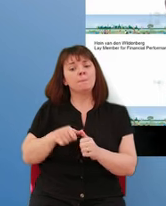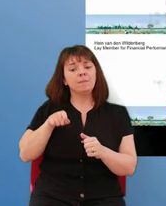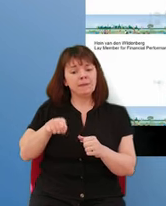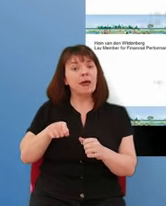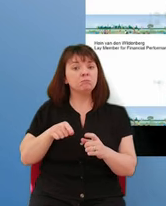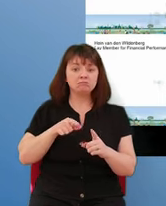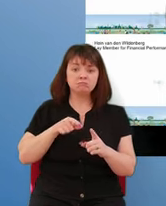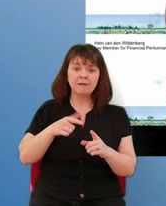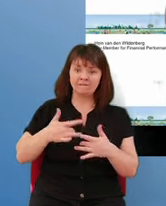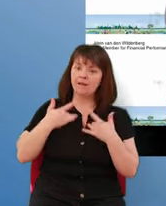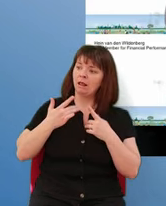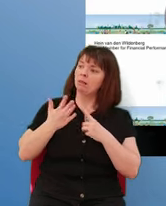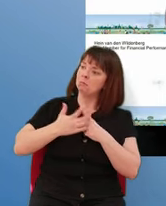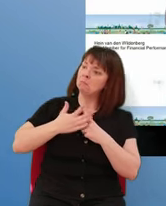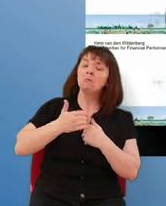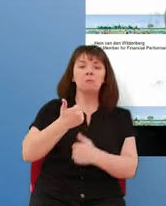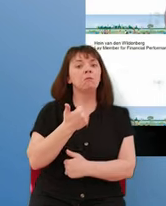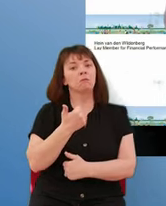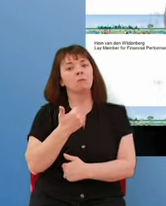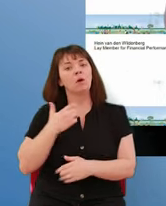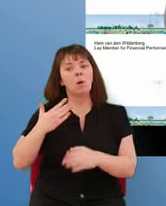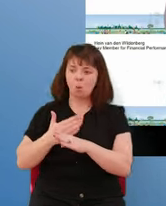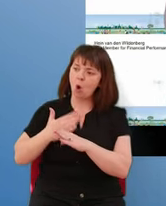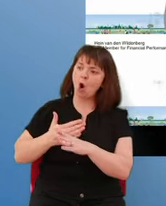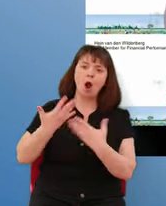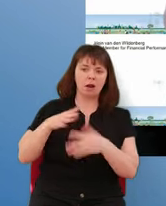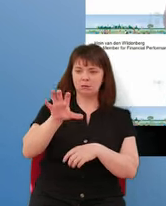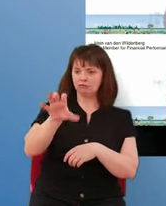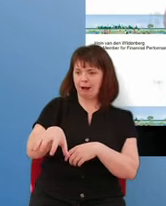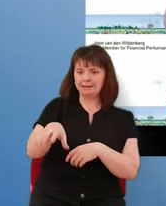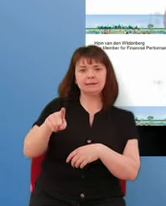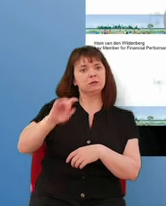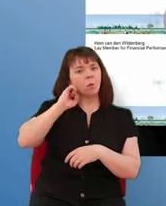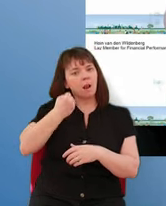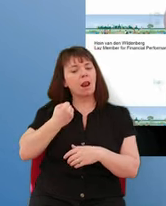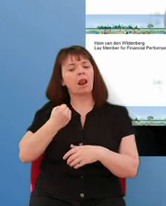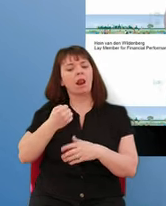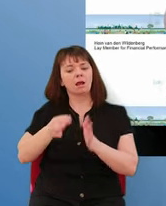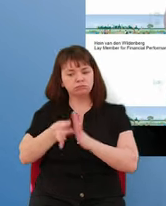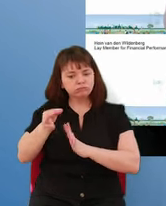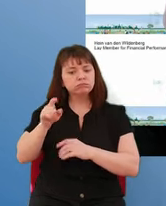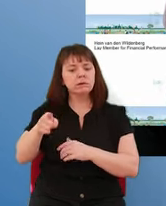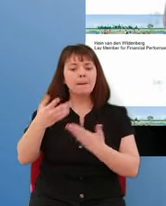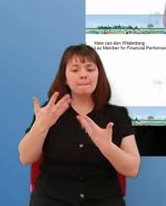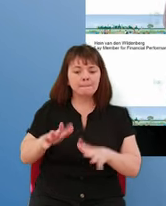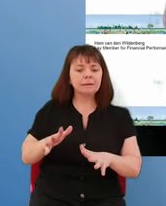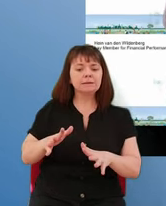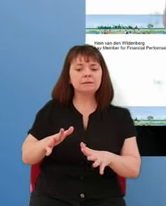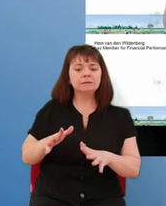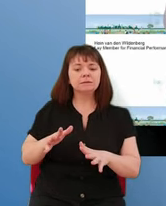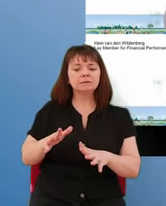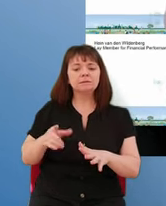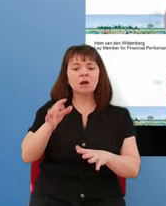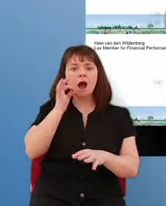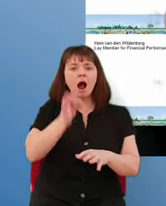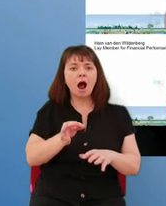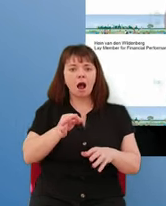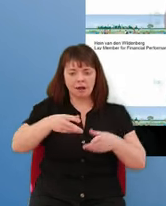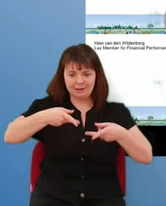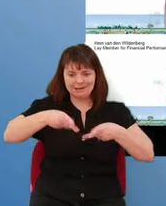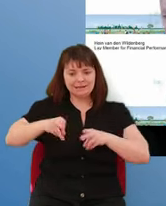have asked us as a system to approach this with balance to allow the clinical teams to